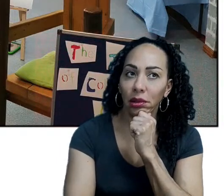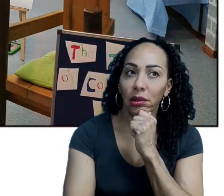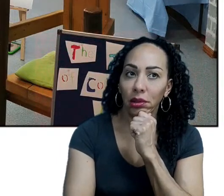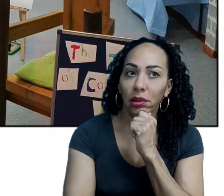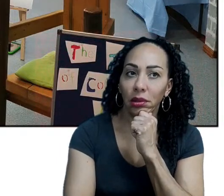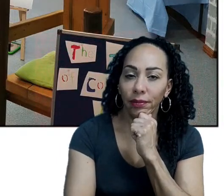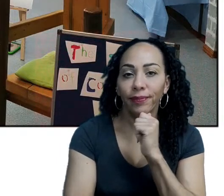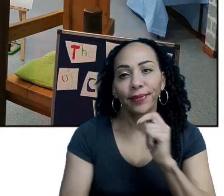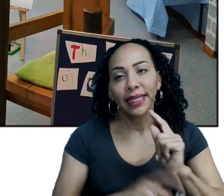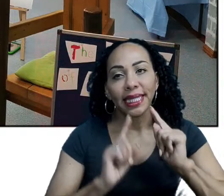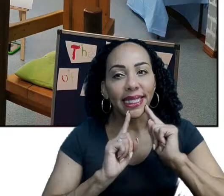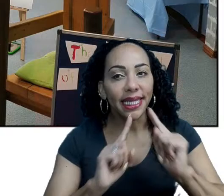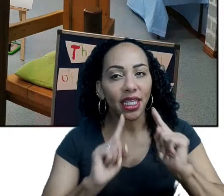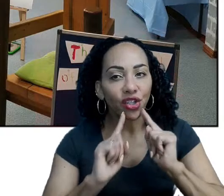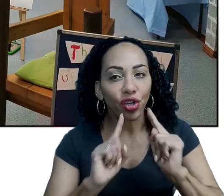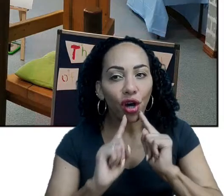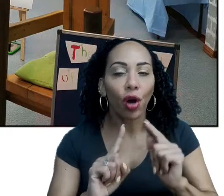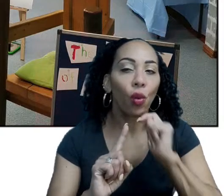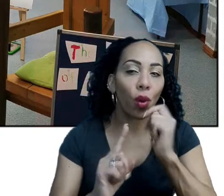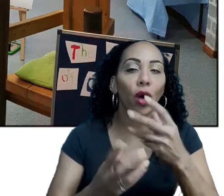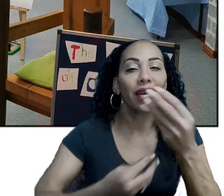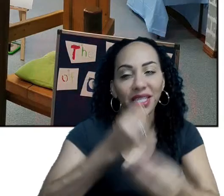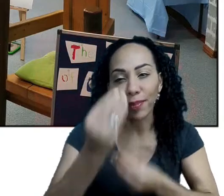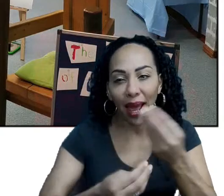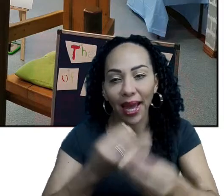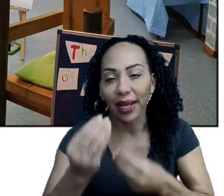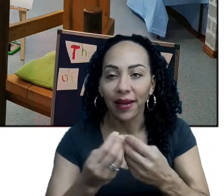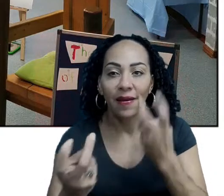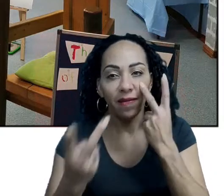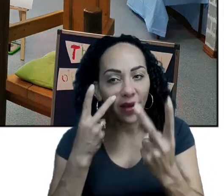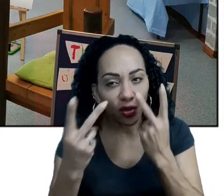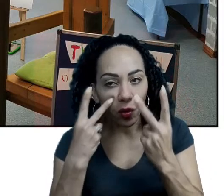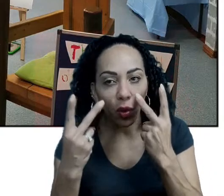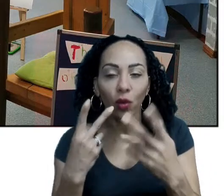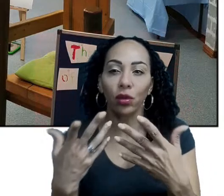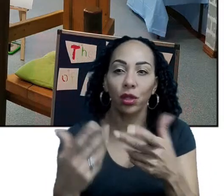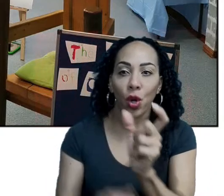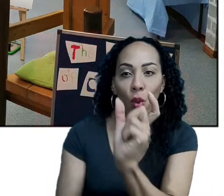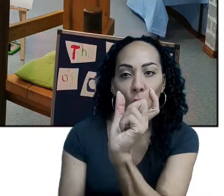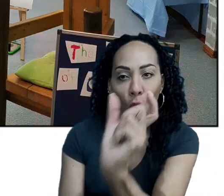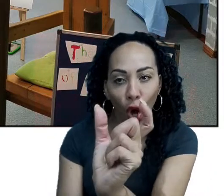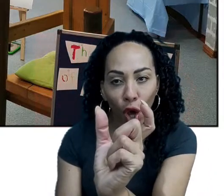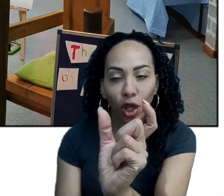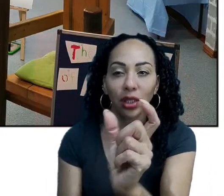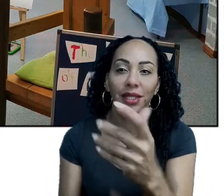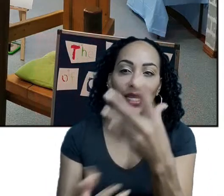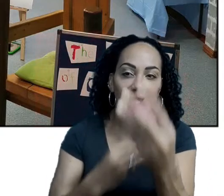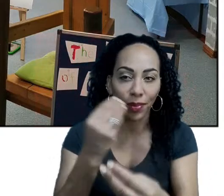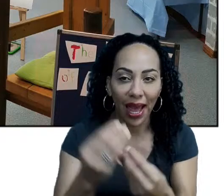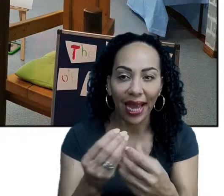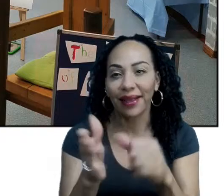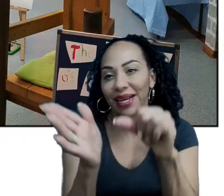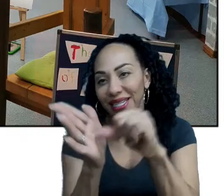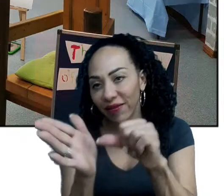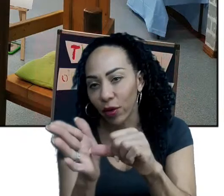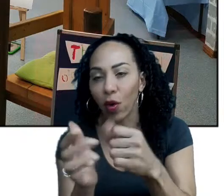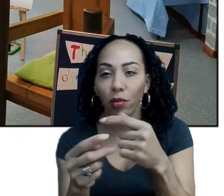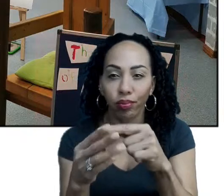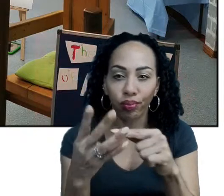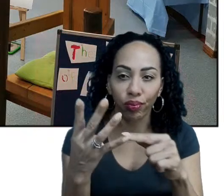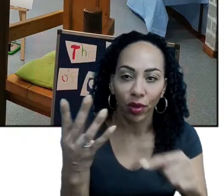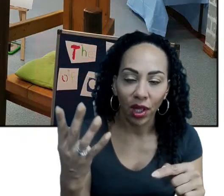certain amount of going through the visuals, going through the text, and how you sound them out. We're sound artists. Let's look at what these words might sound